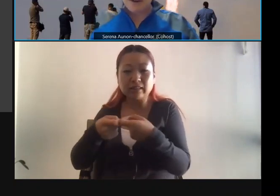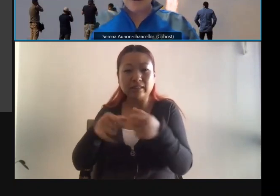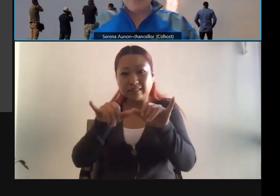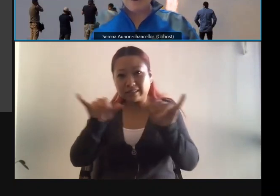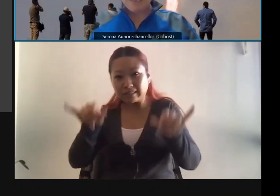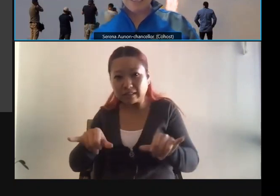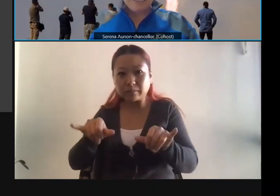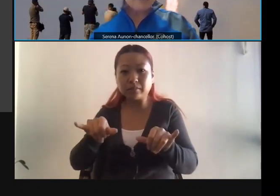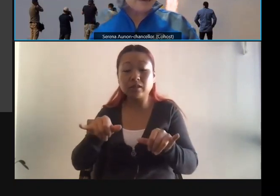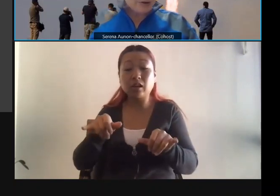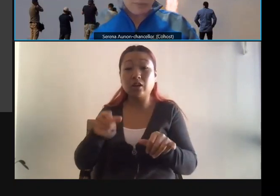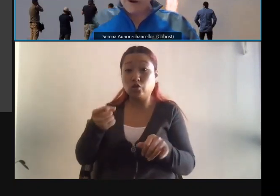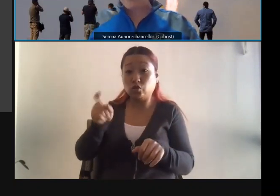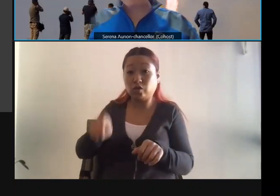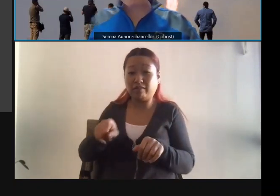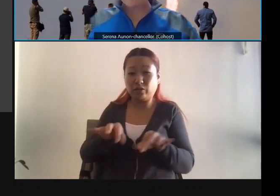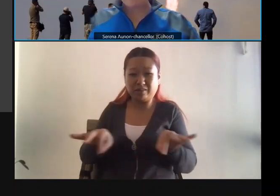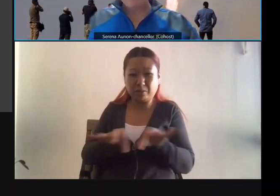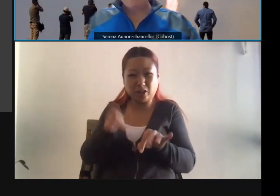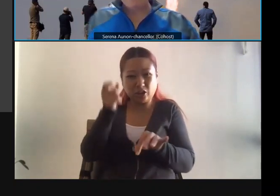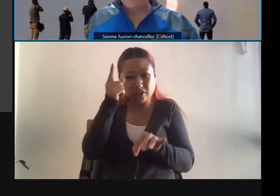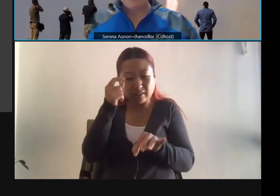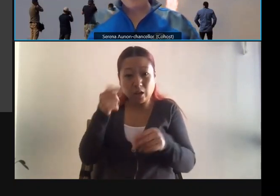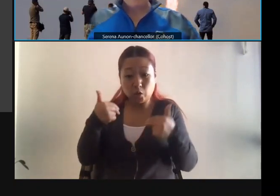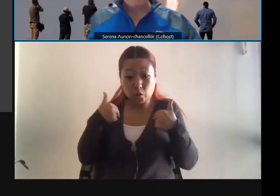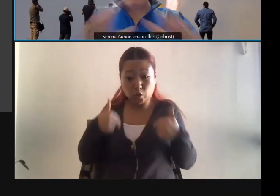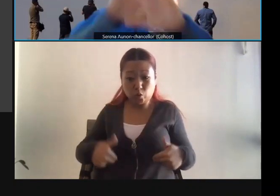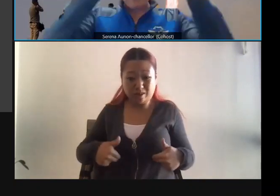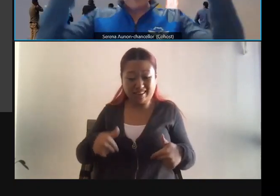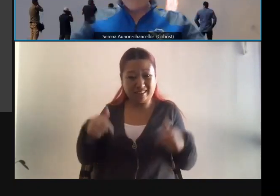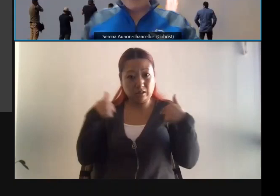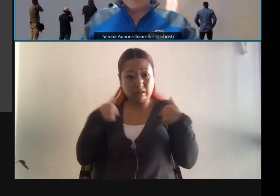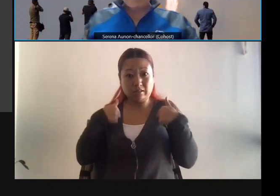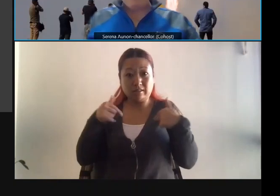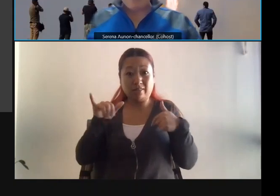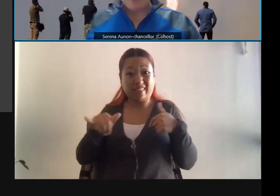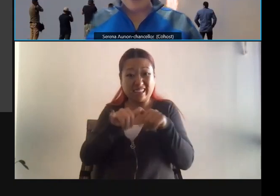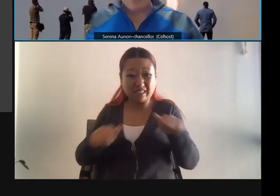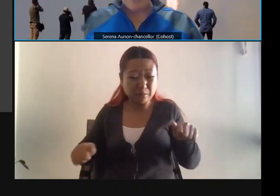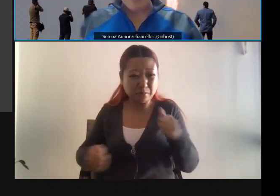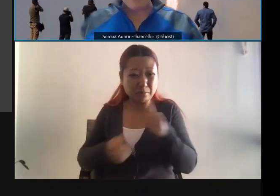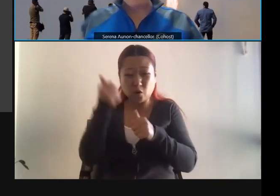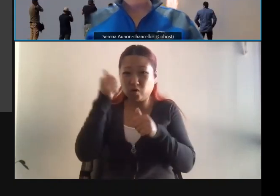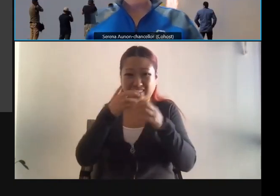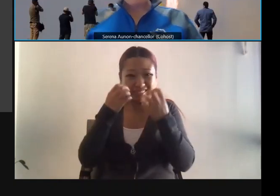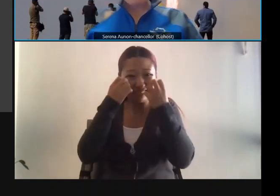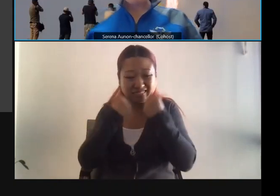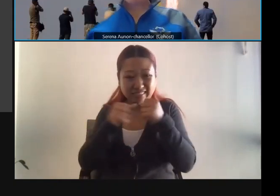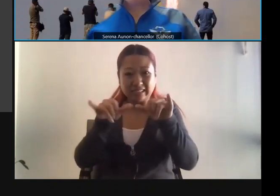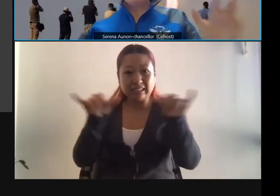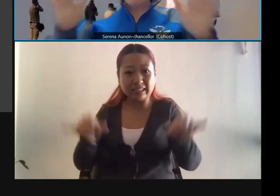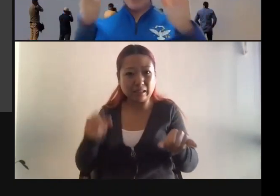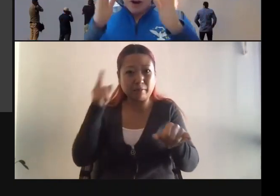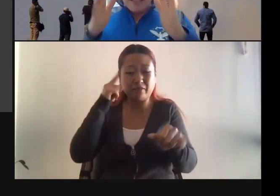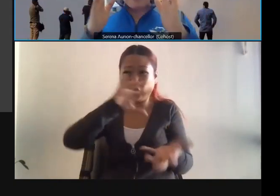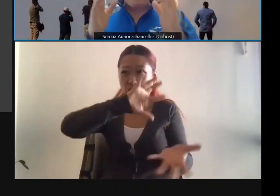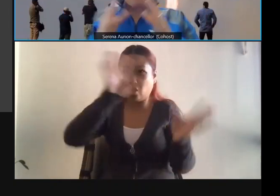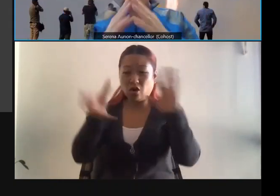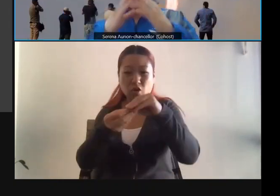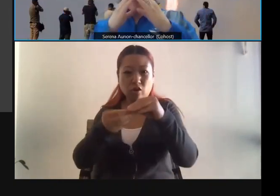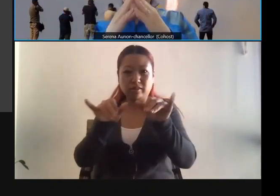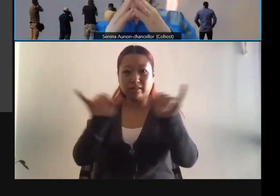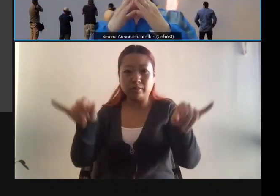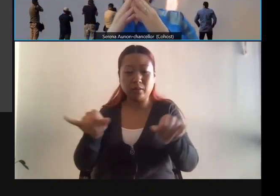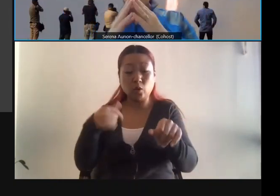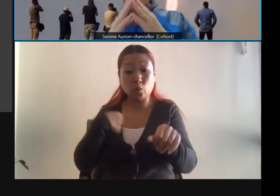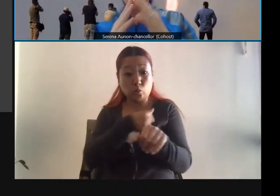the human is the most precious system on board the mega system of all systems. But we are a system. We